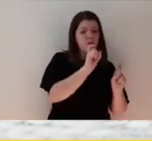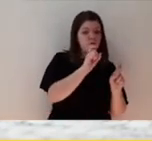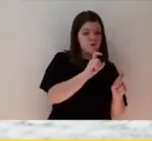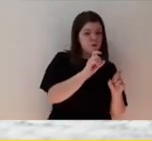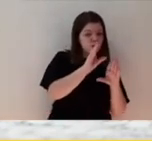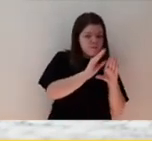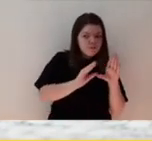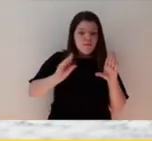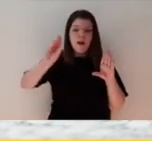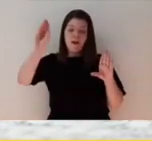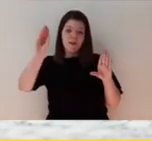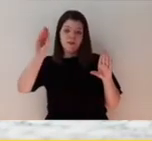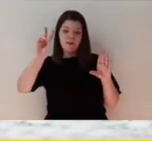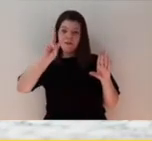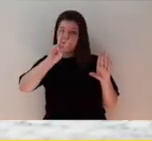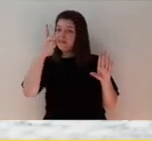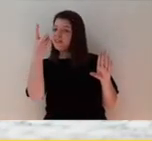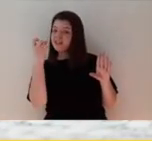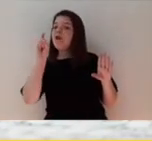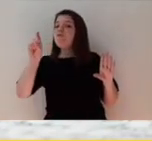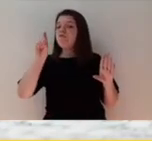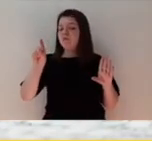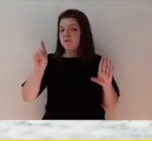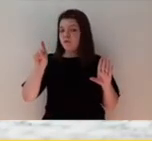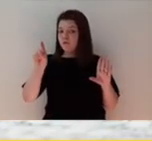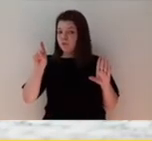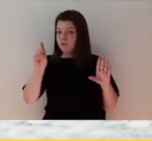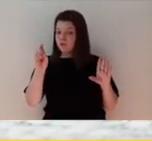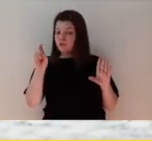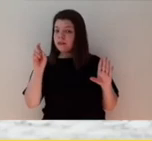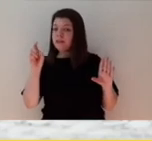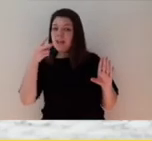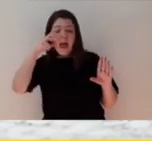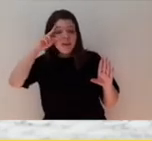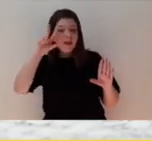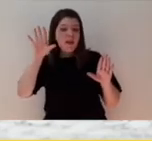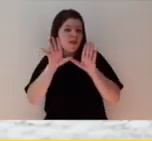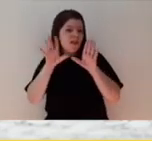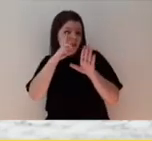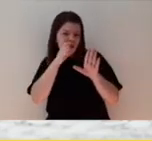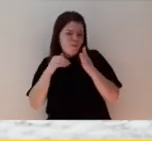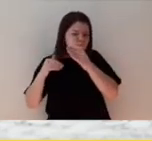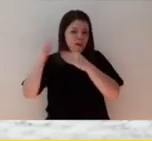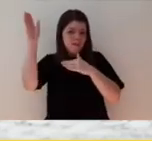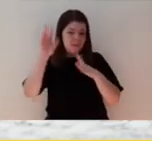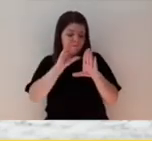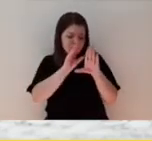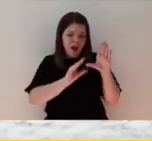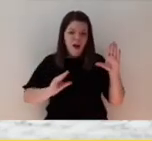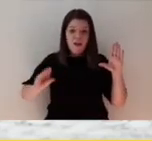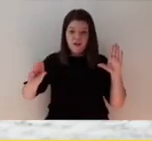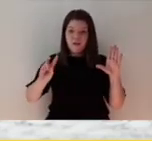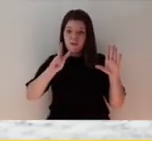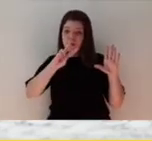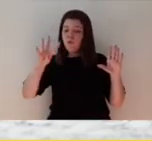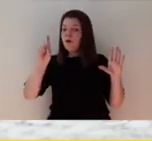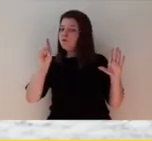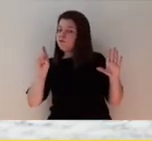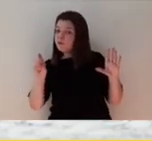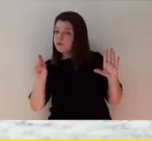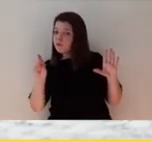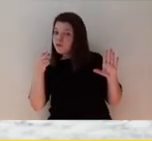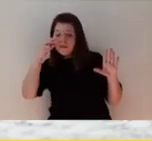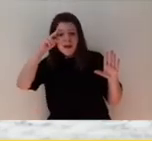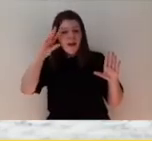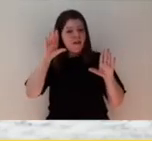teachers involved, 24 of them with less than 10 years of experience and 26 more than 10 years of